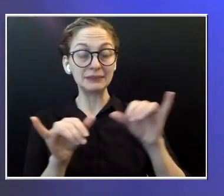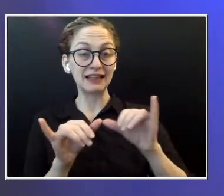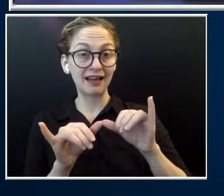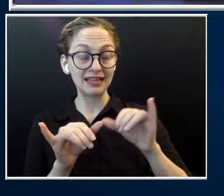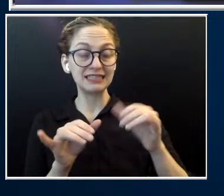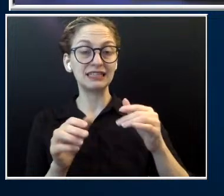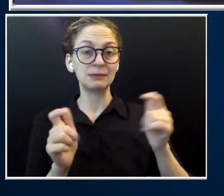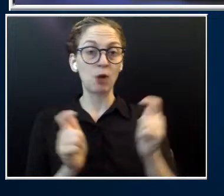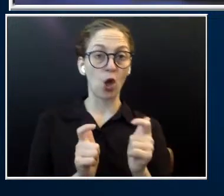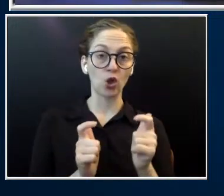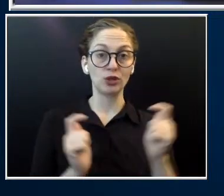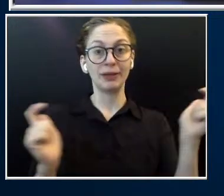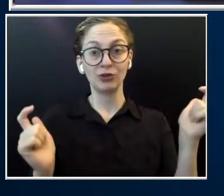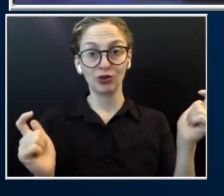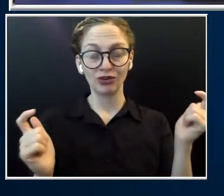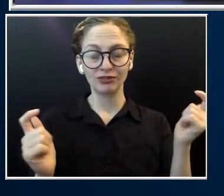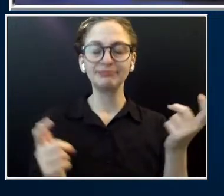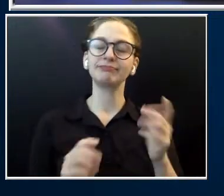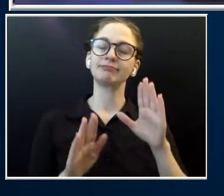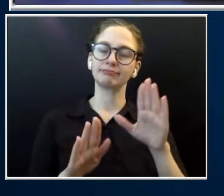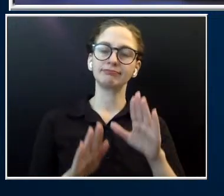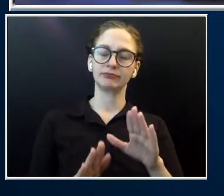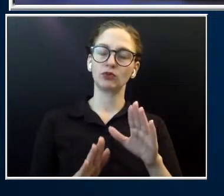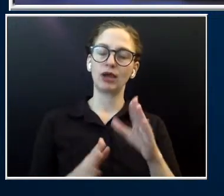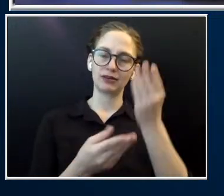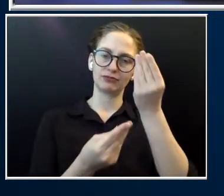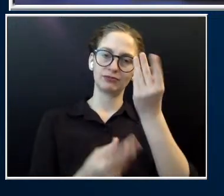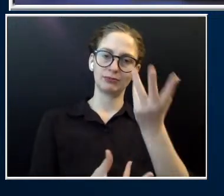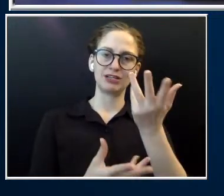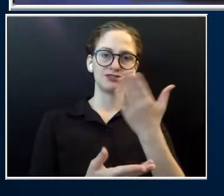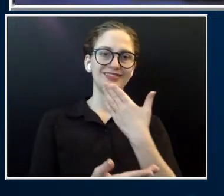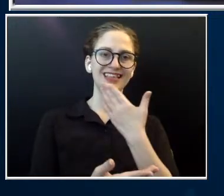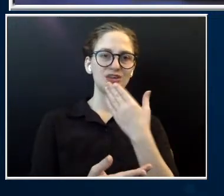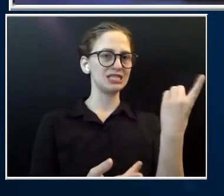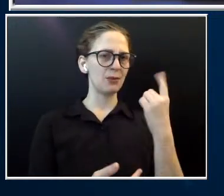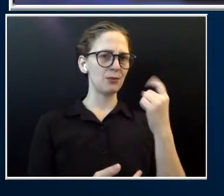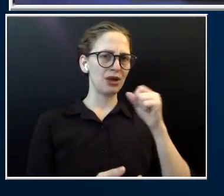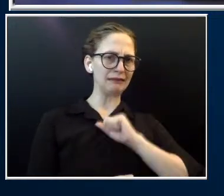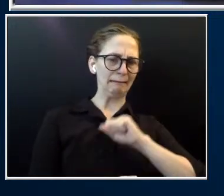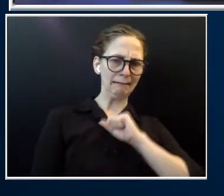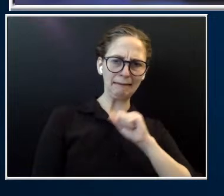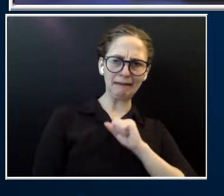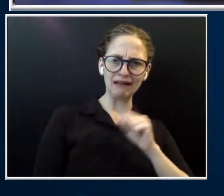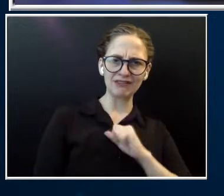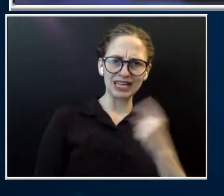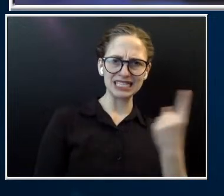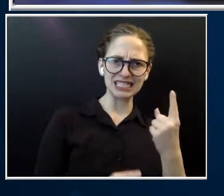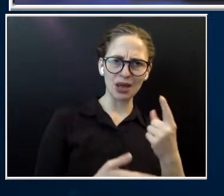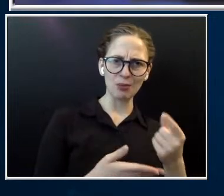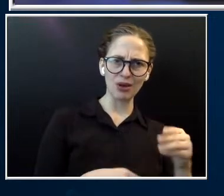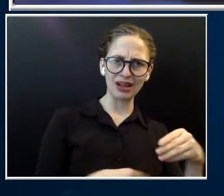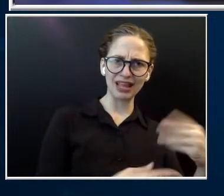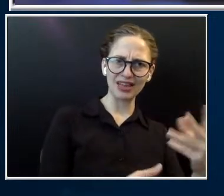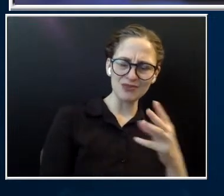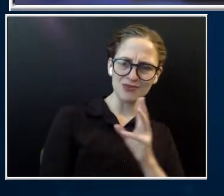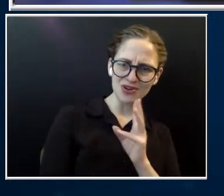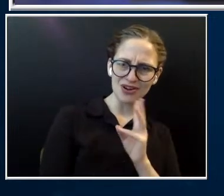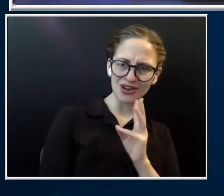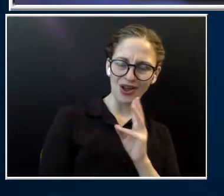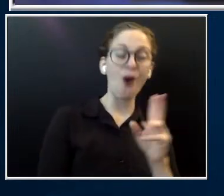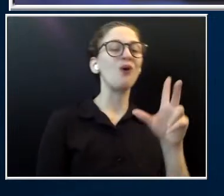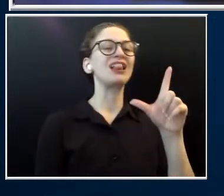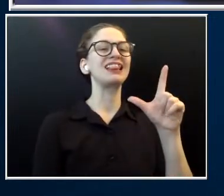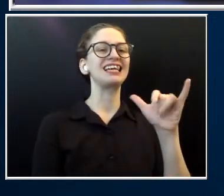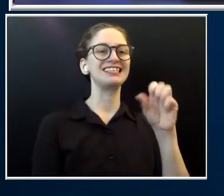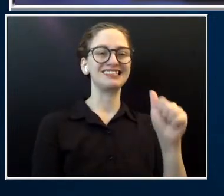Great, that's good to know. Somebody get somebody some water. Is that Dr. Stites? I was trying to get him to throw it to me because I could see I could Lisa? catch the ball better than some of the Chiefs